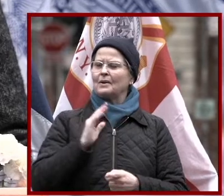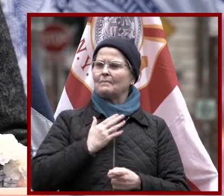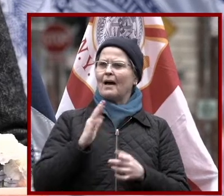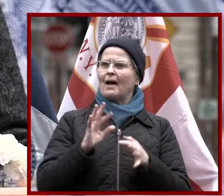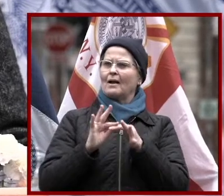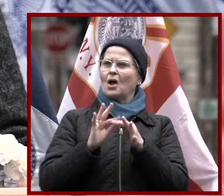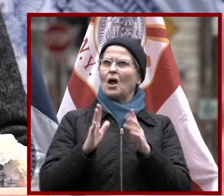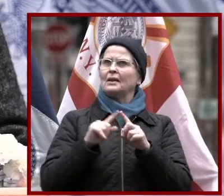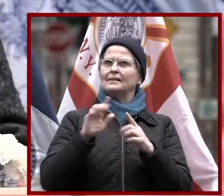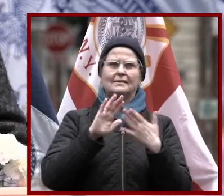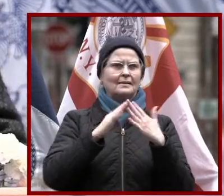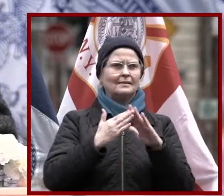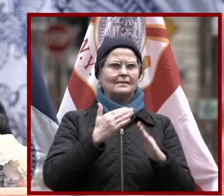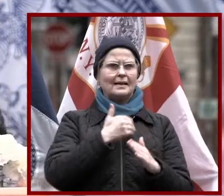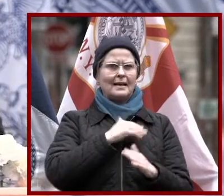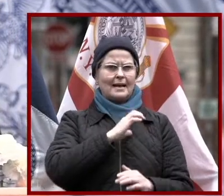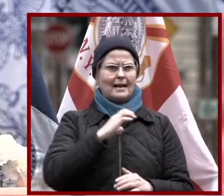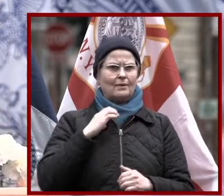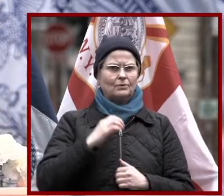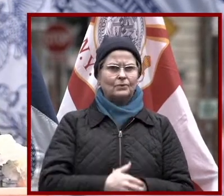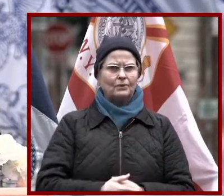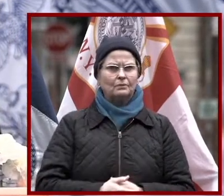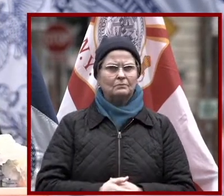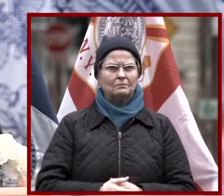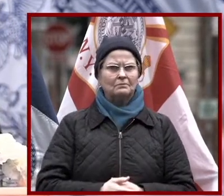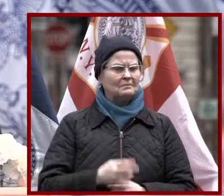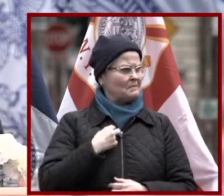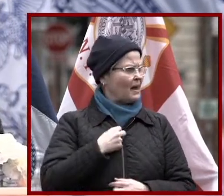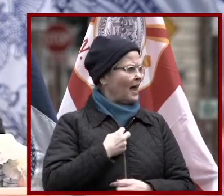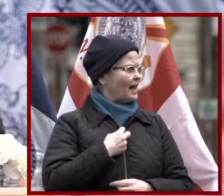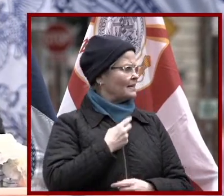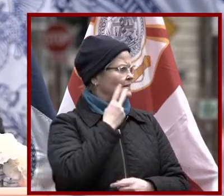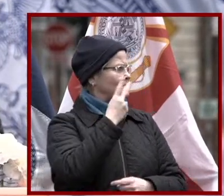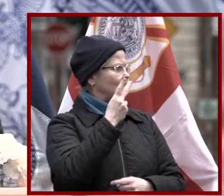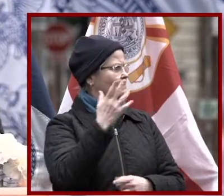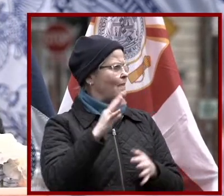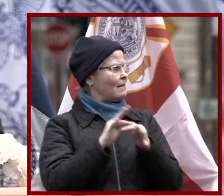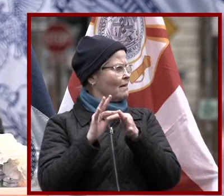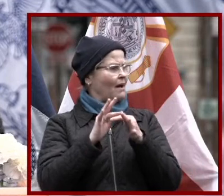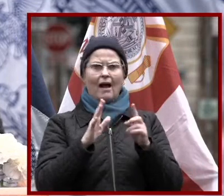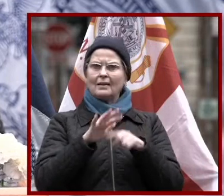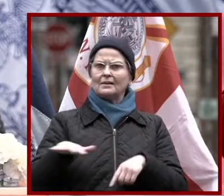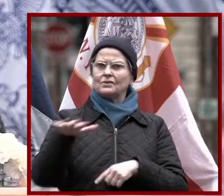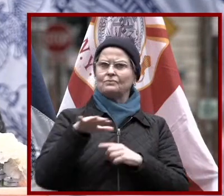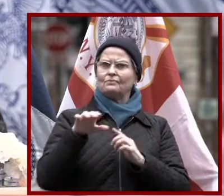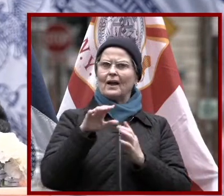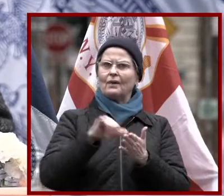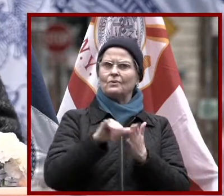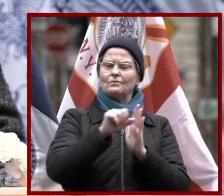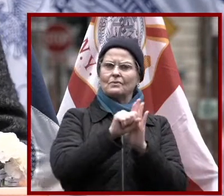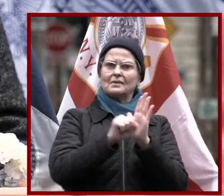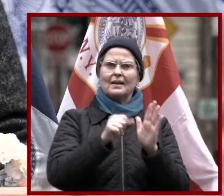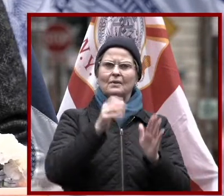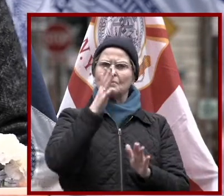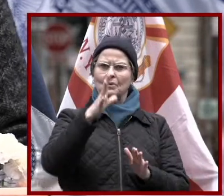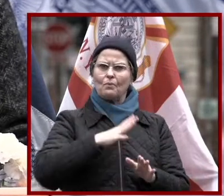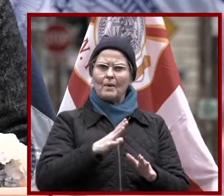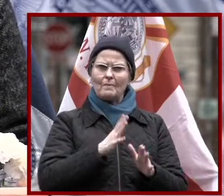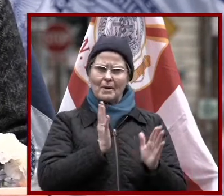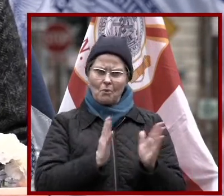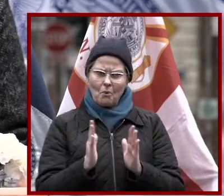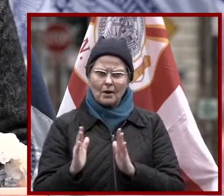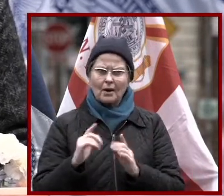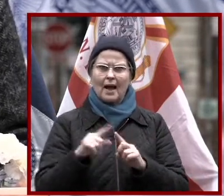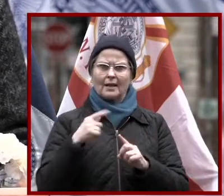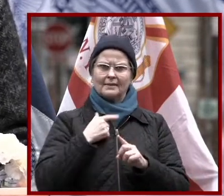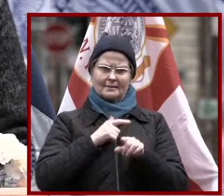council. I look at my colleagues in the state. When these women organize and march and protest in the